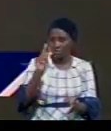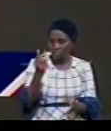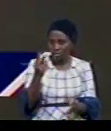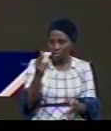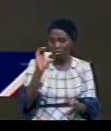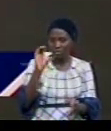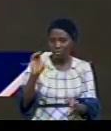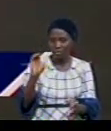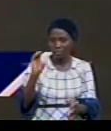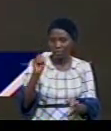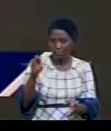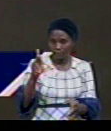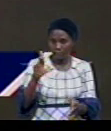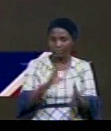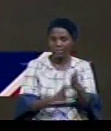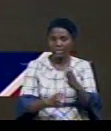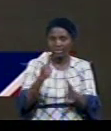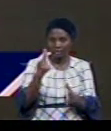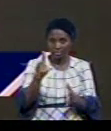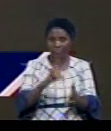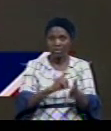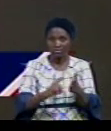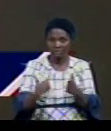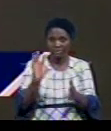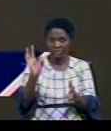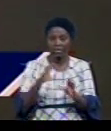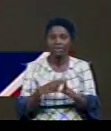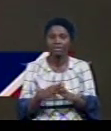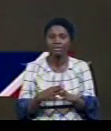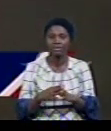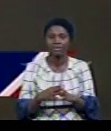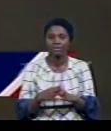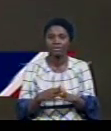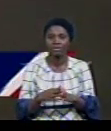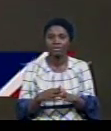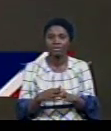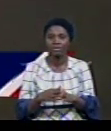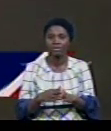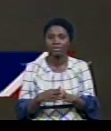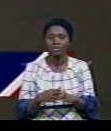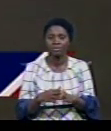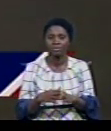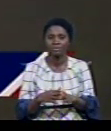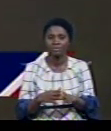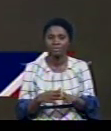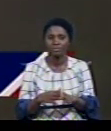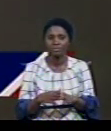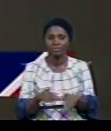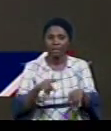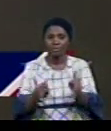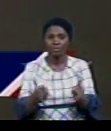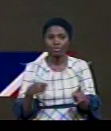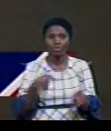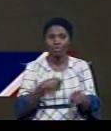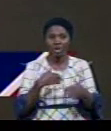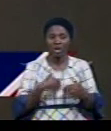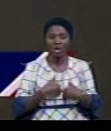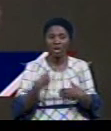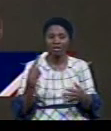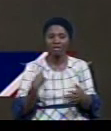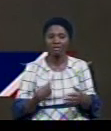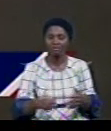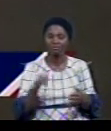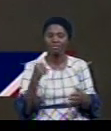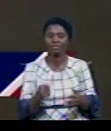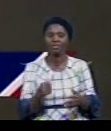chapter 1, verse 9. But we had the sentence of death in ourselves,